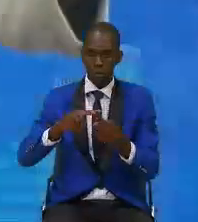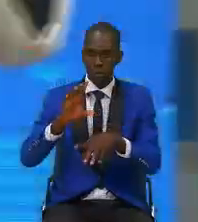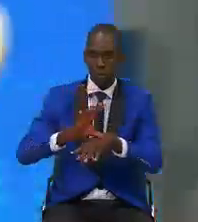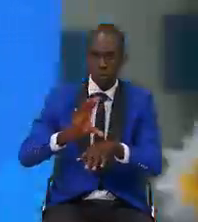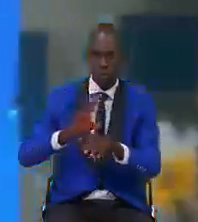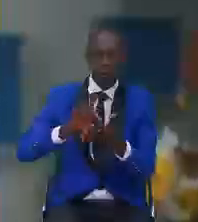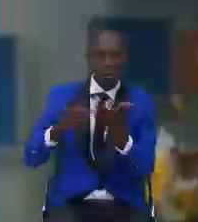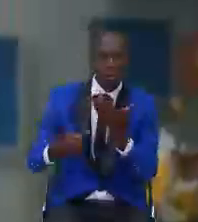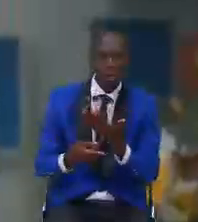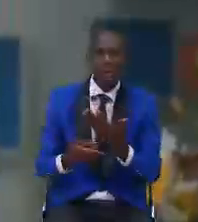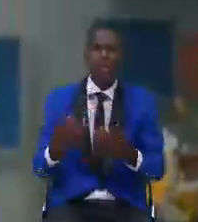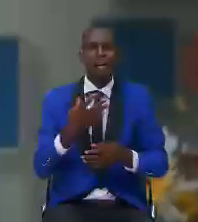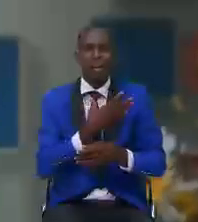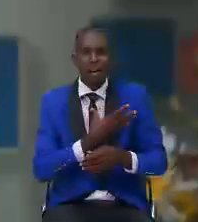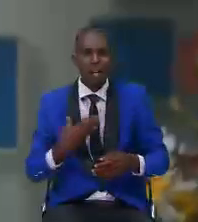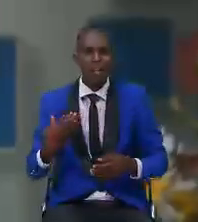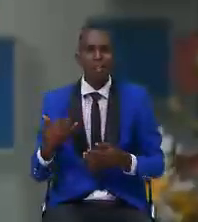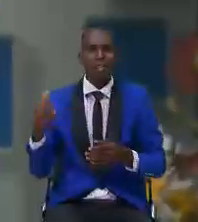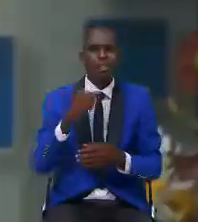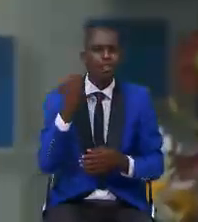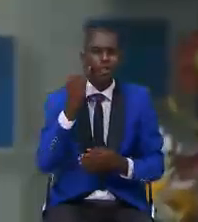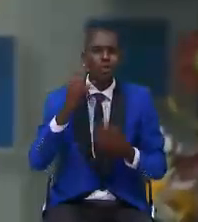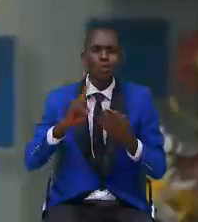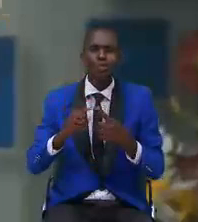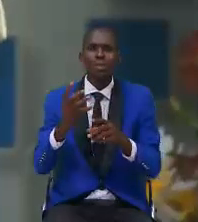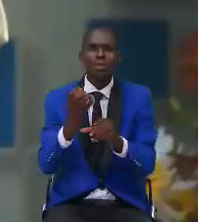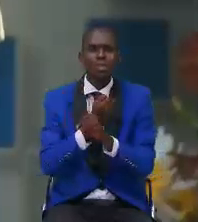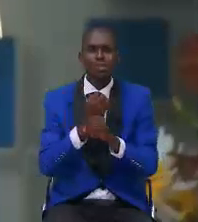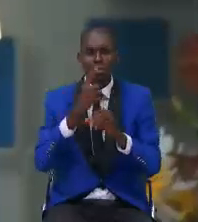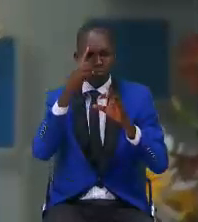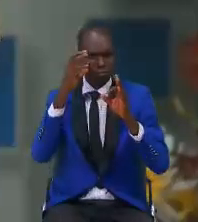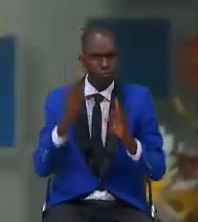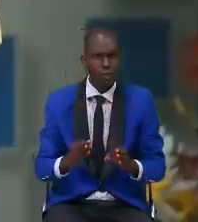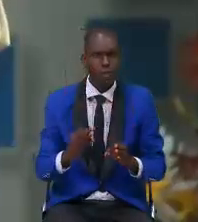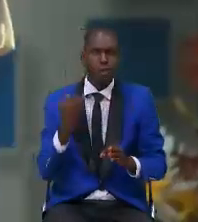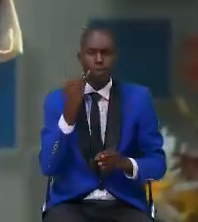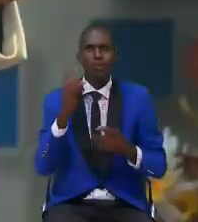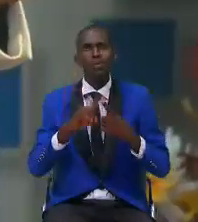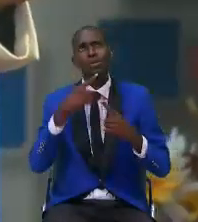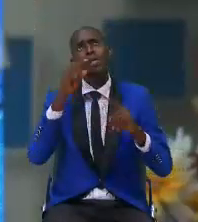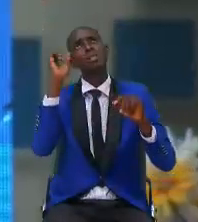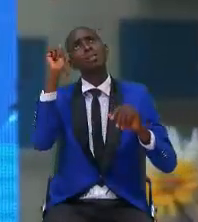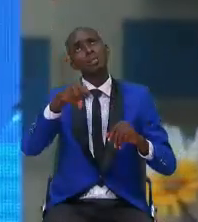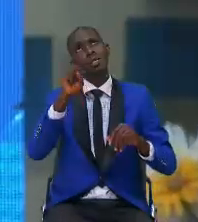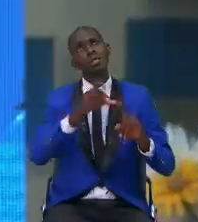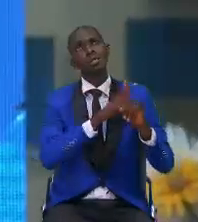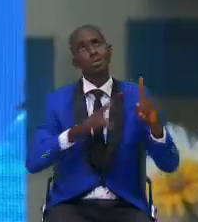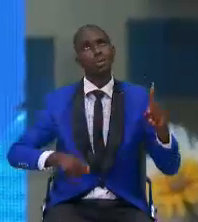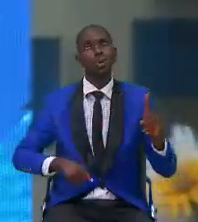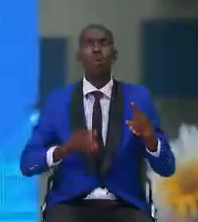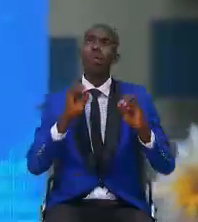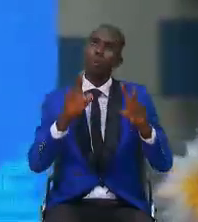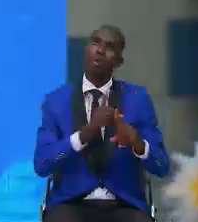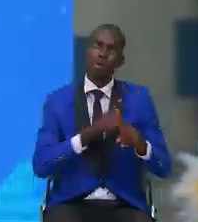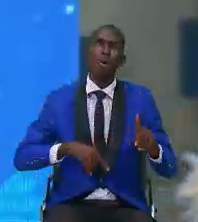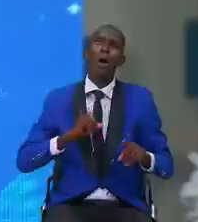people, they come to the crusade like this, and then the time well to take the decision and the time remaining that we want to say